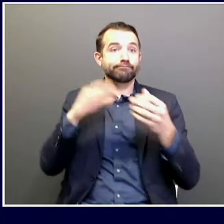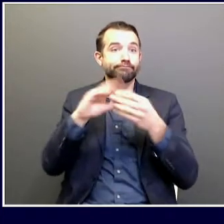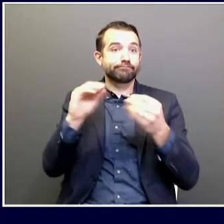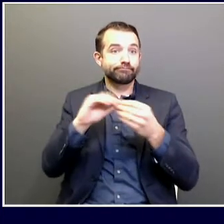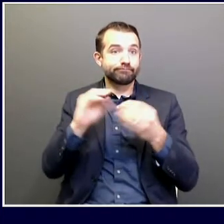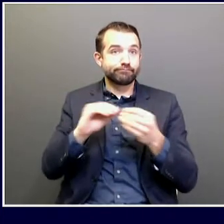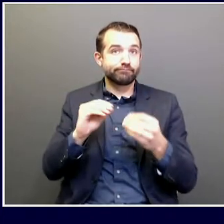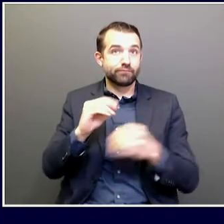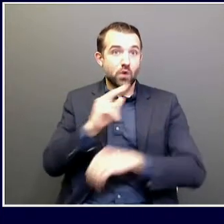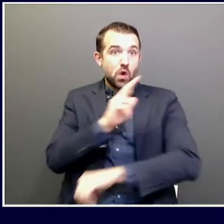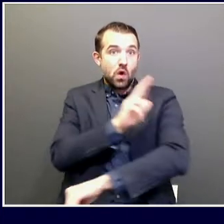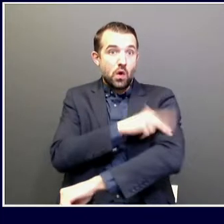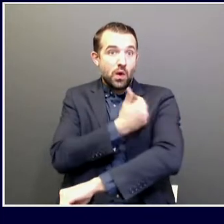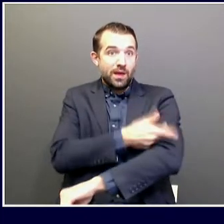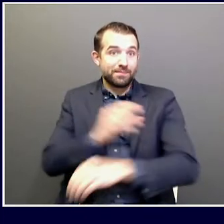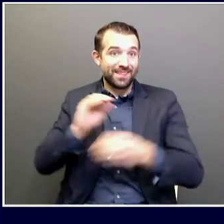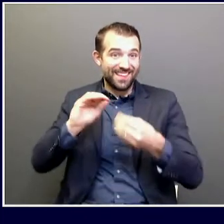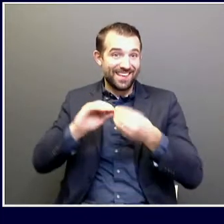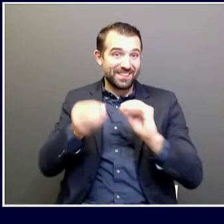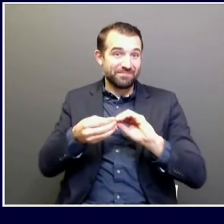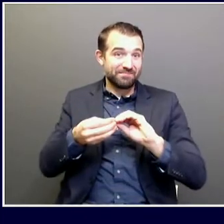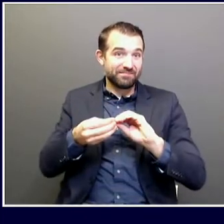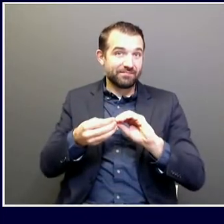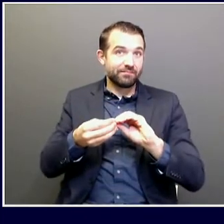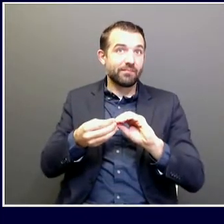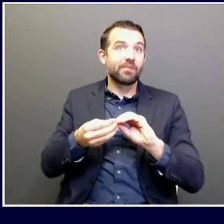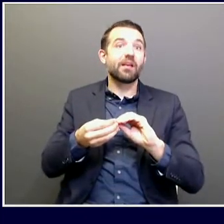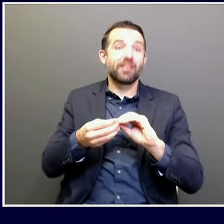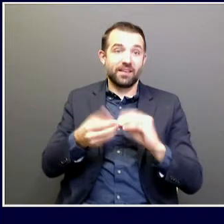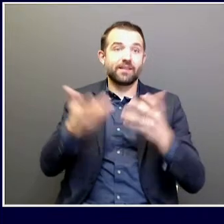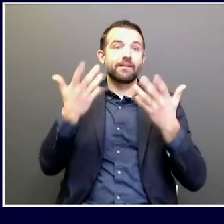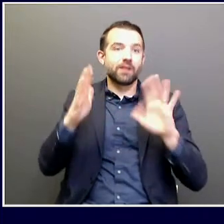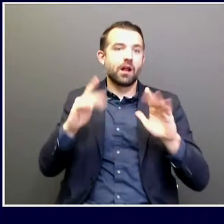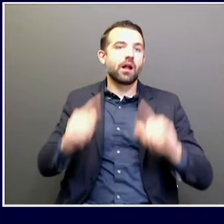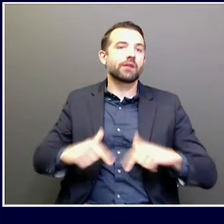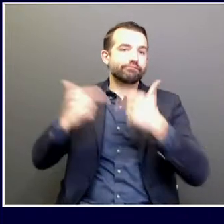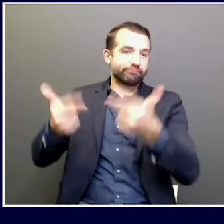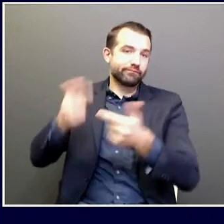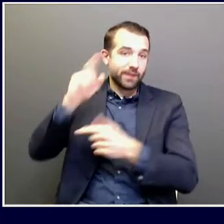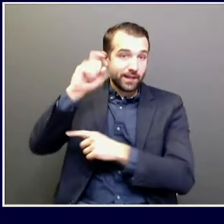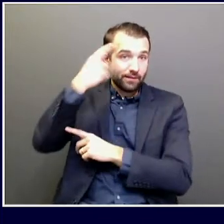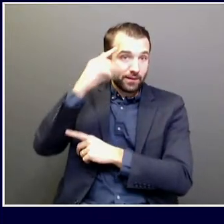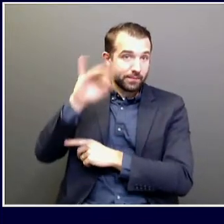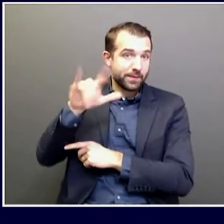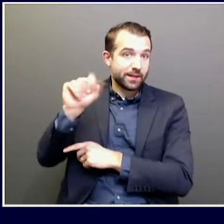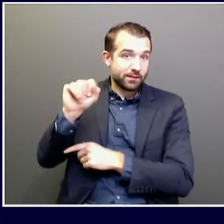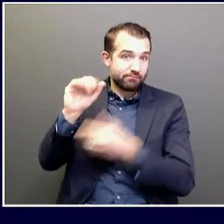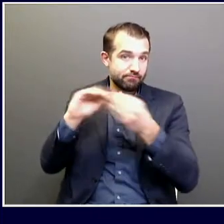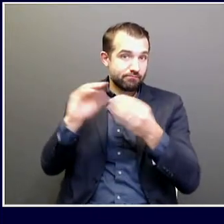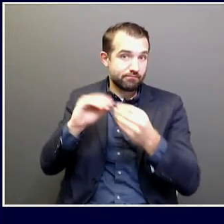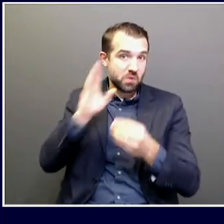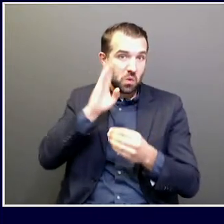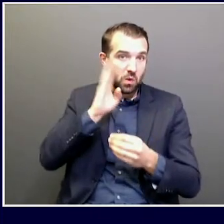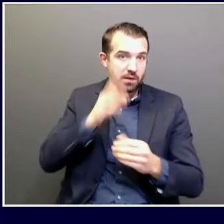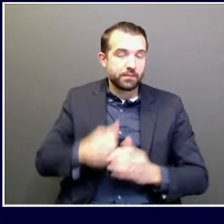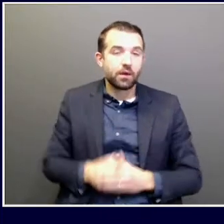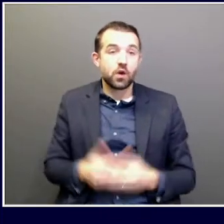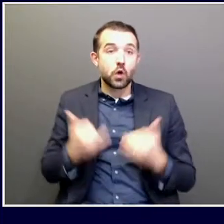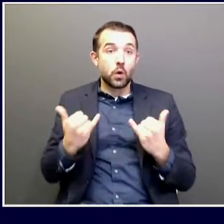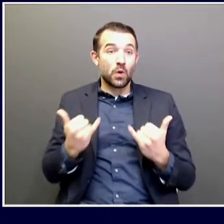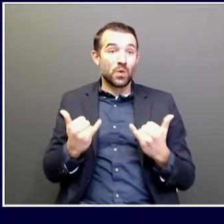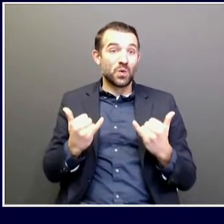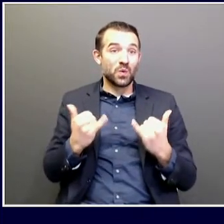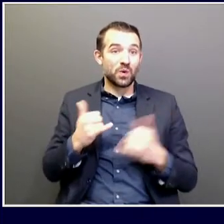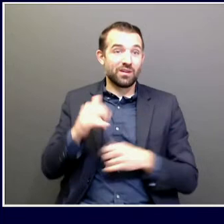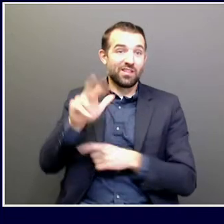hospitalizations before turning things over to Governor Mills. Right now in Maine, there are 379 people who